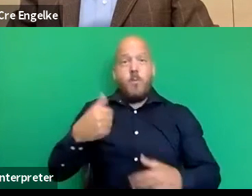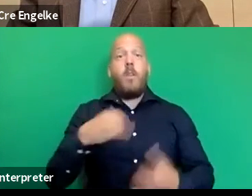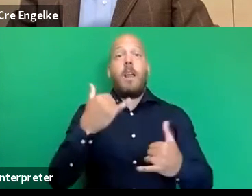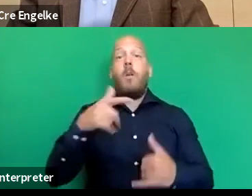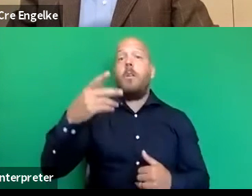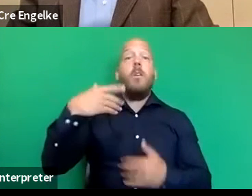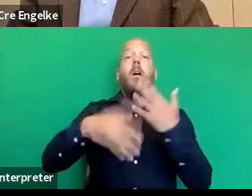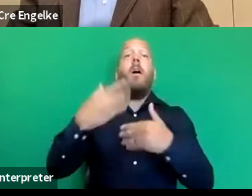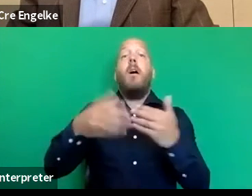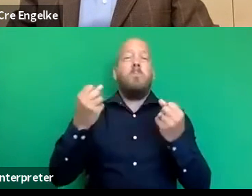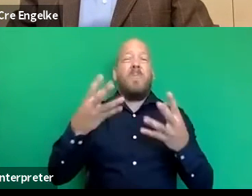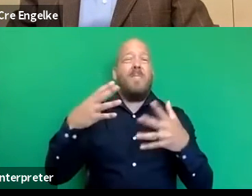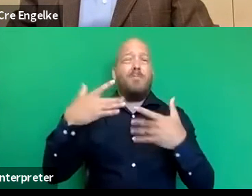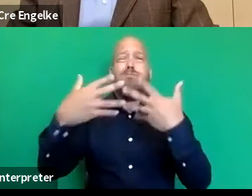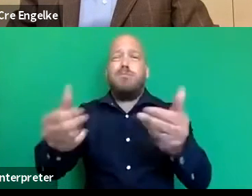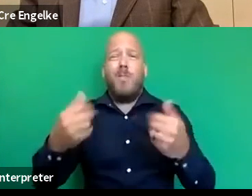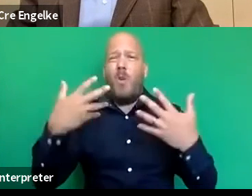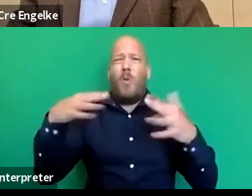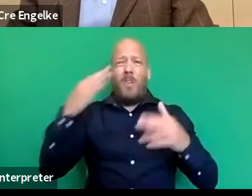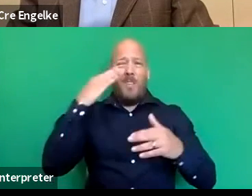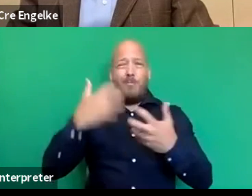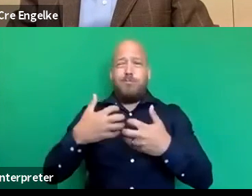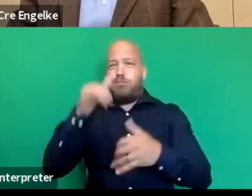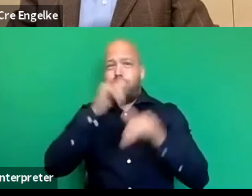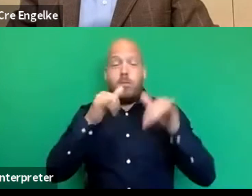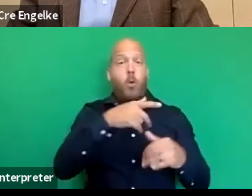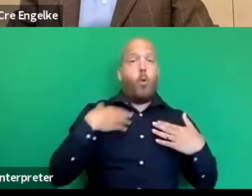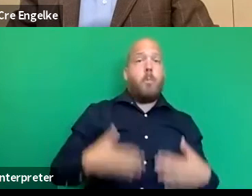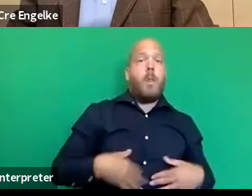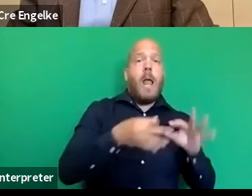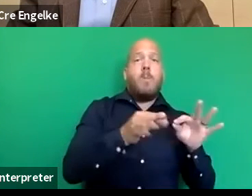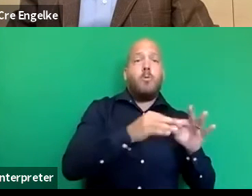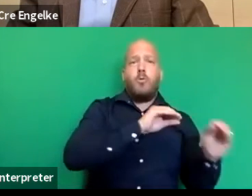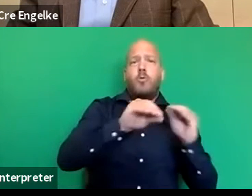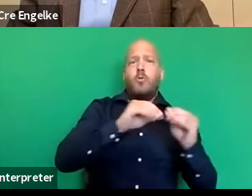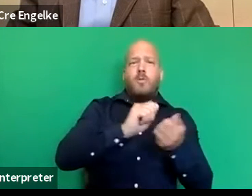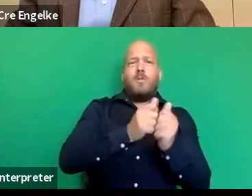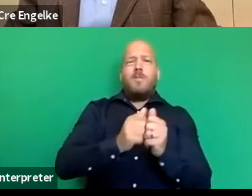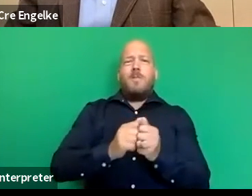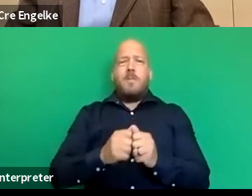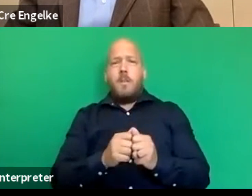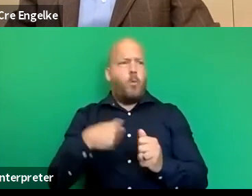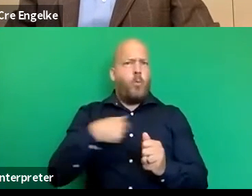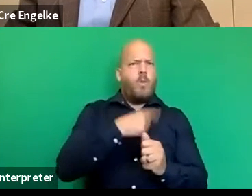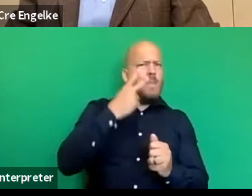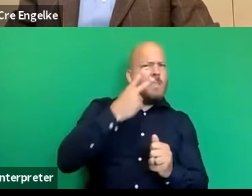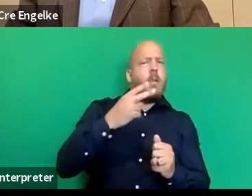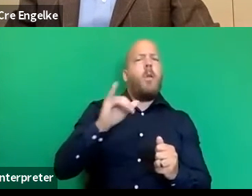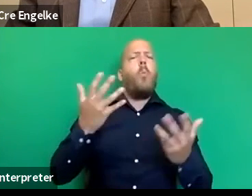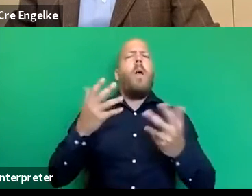situations. I think what's fairly clear is that ASR can